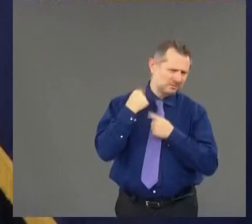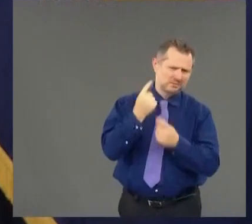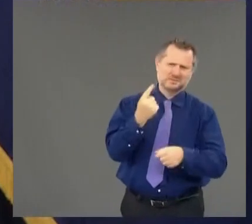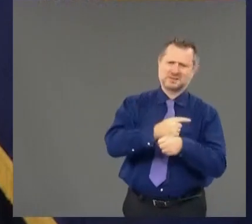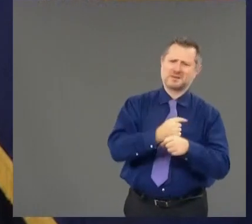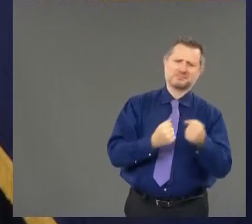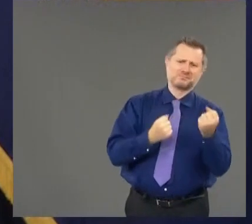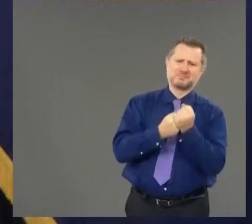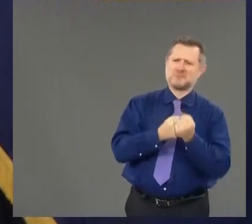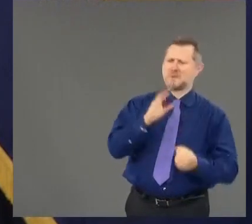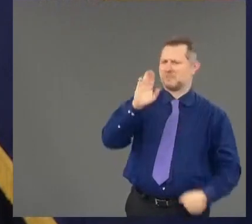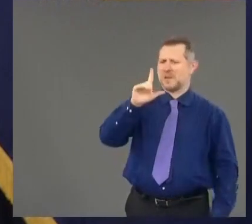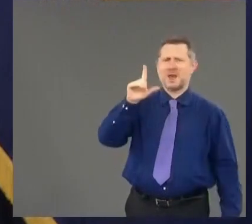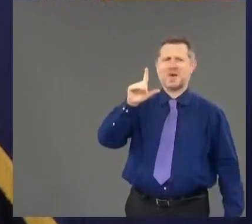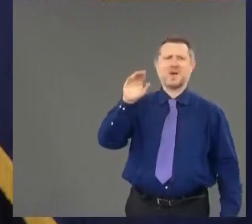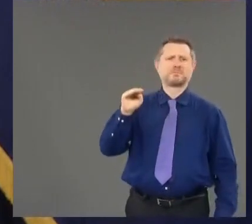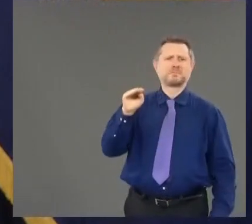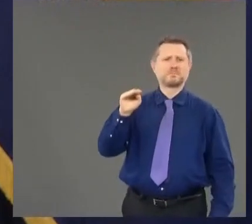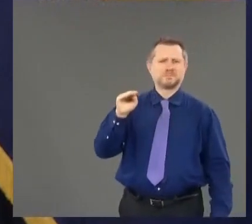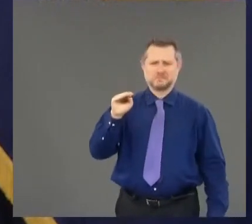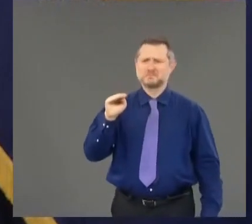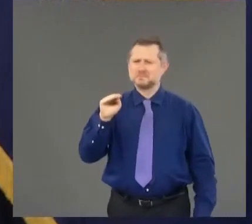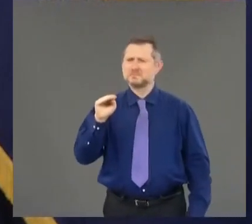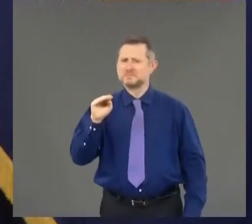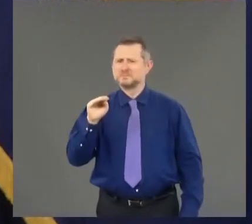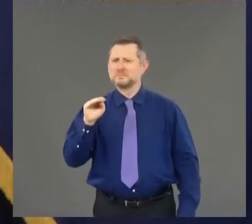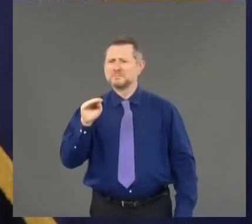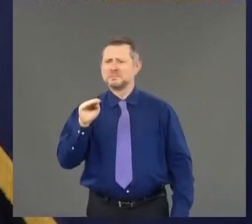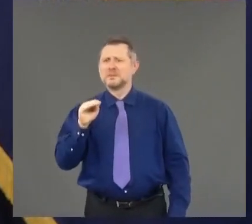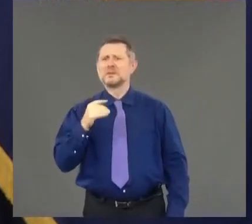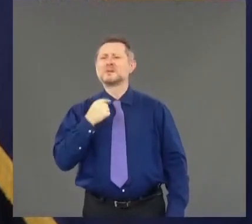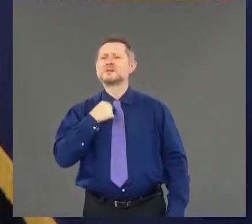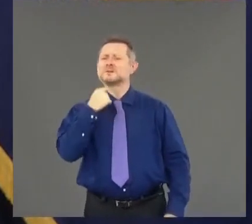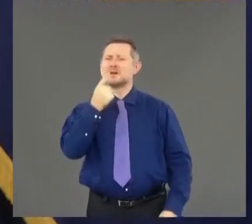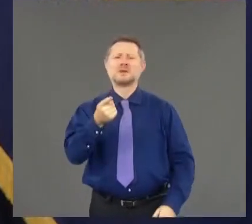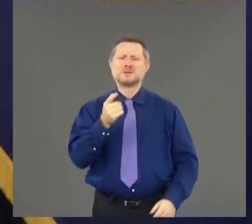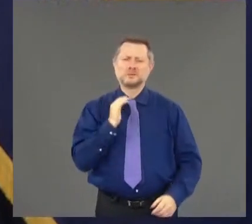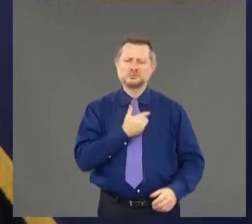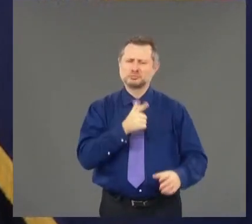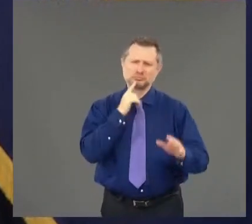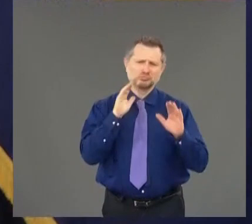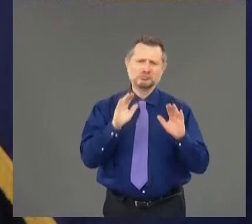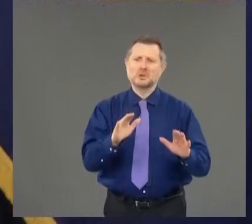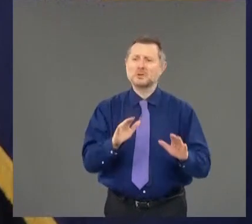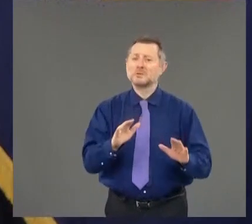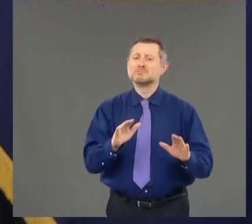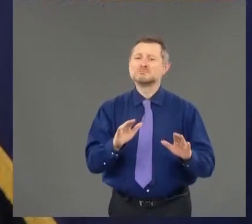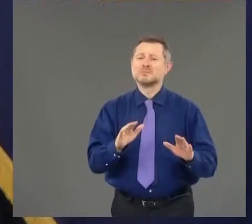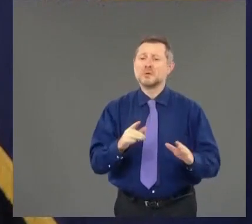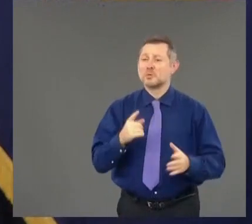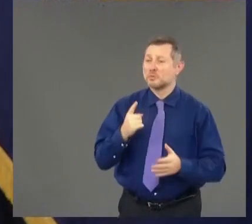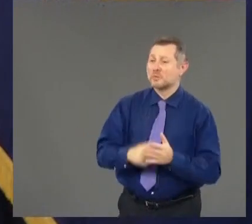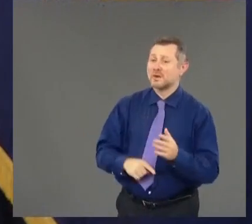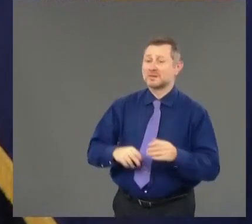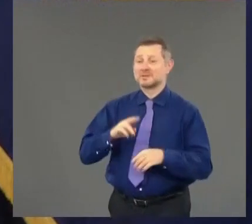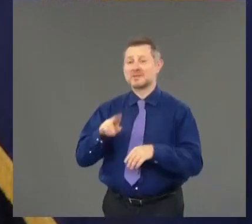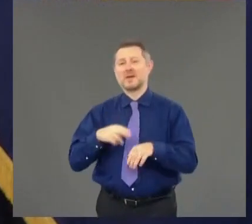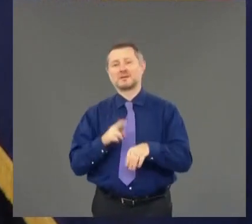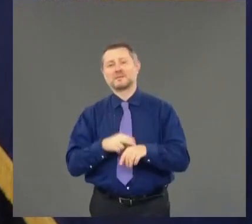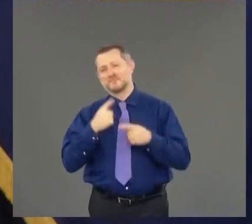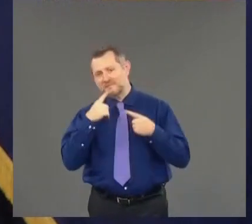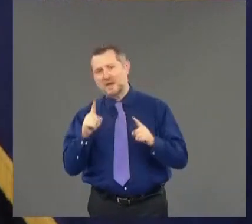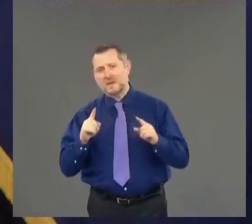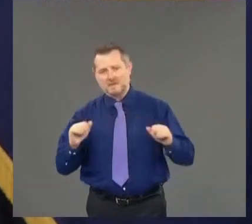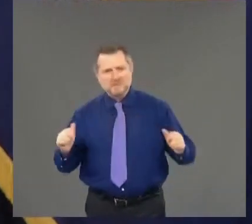Lives Matter. I said, great what this nation has done standing up after Mr.